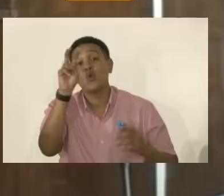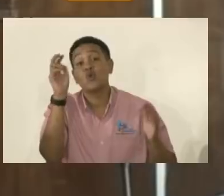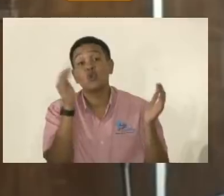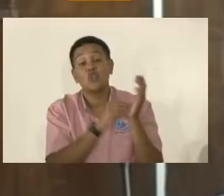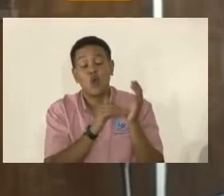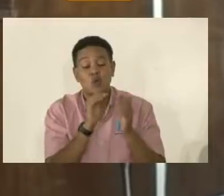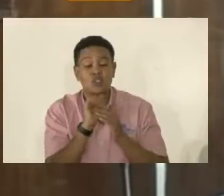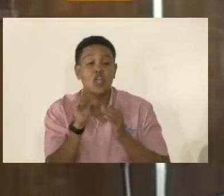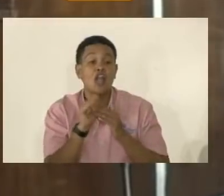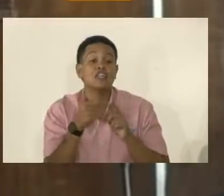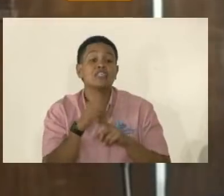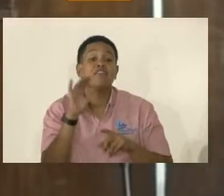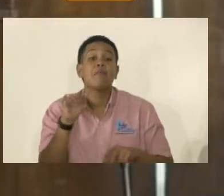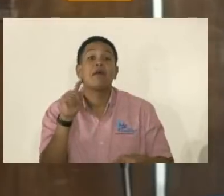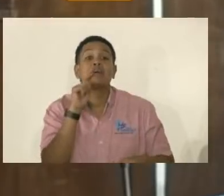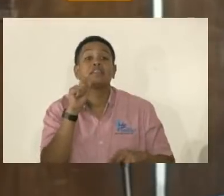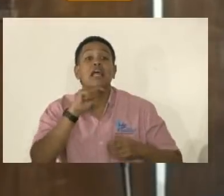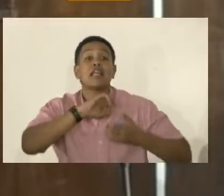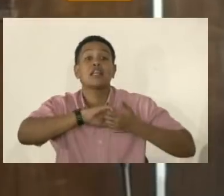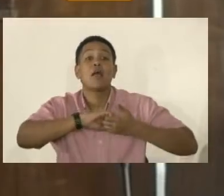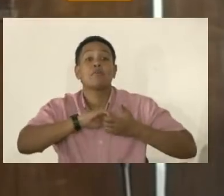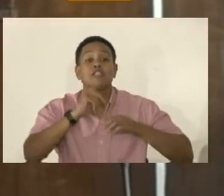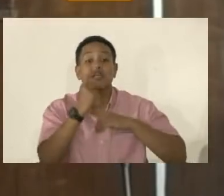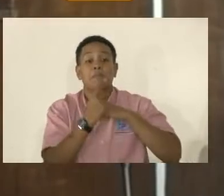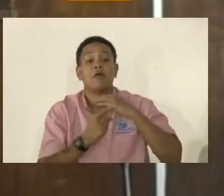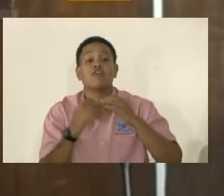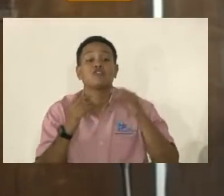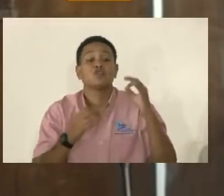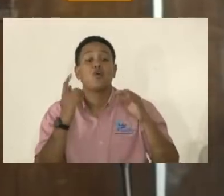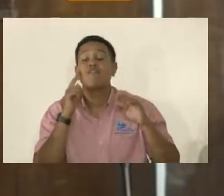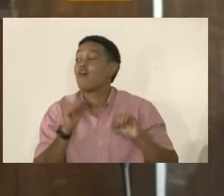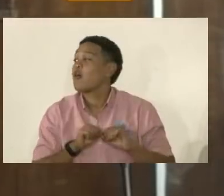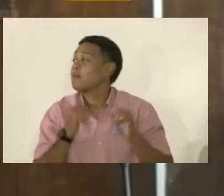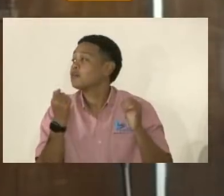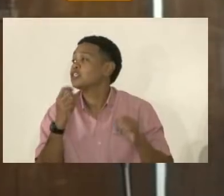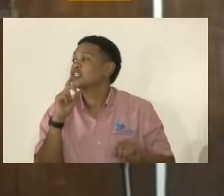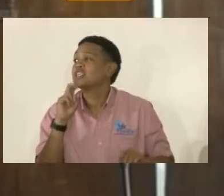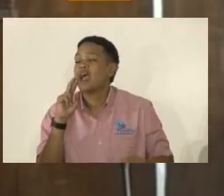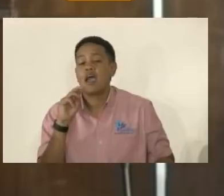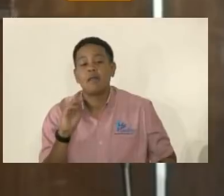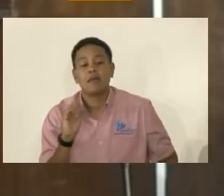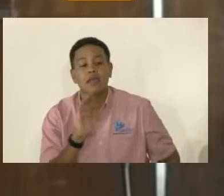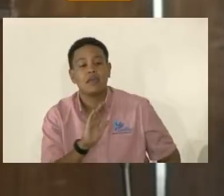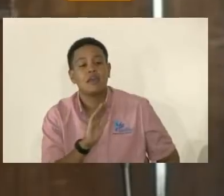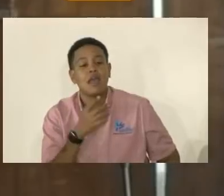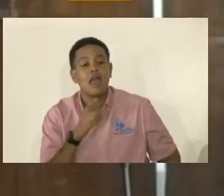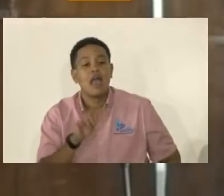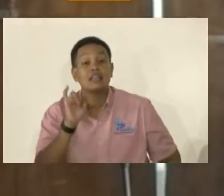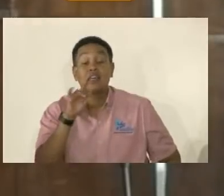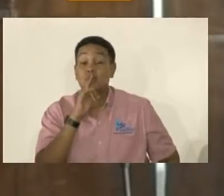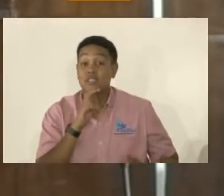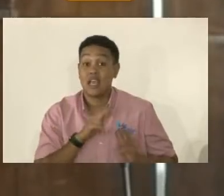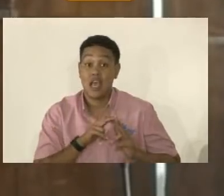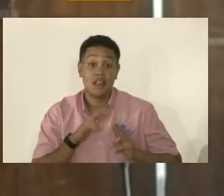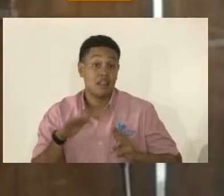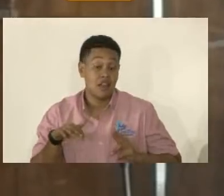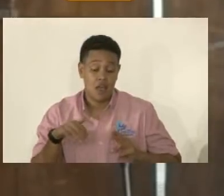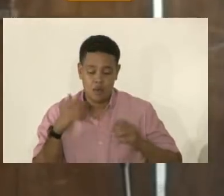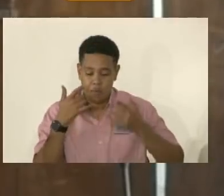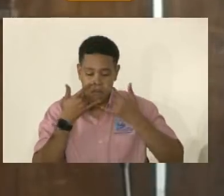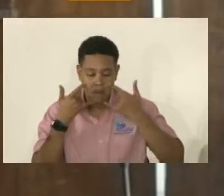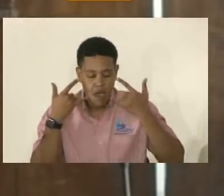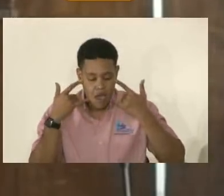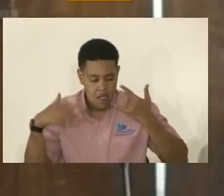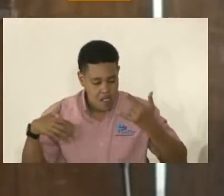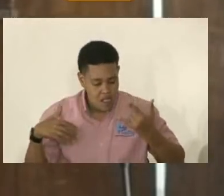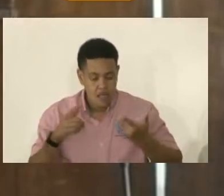$200,000 by the St. Thomas Parish Court for breaches of the DRMA. That was either not wearing a mask